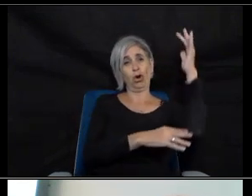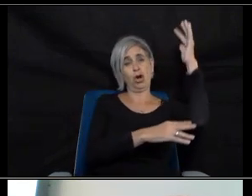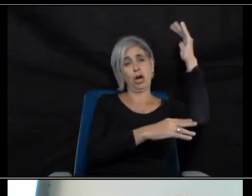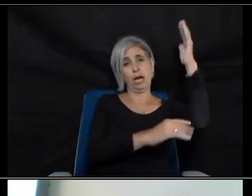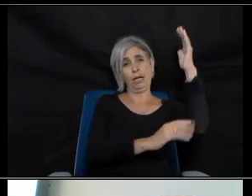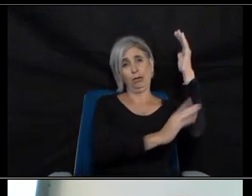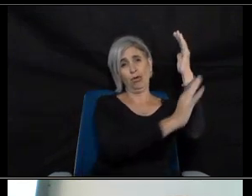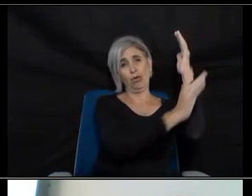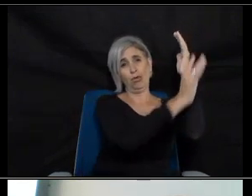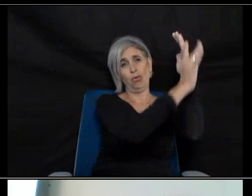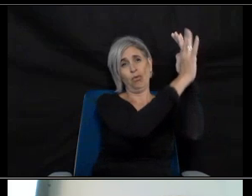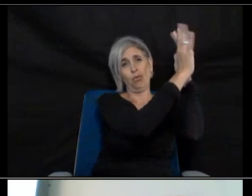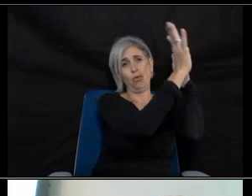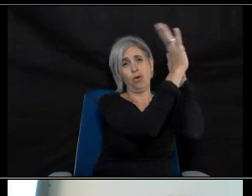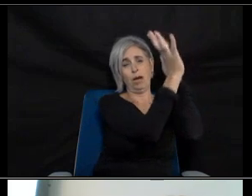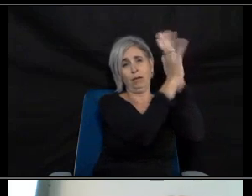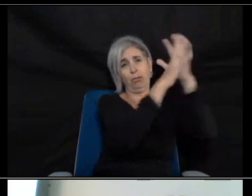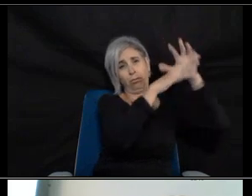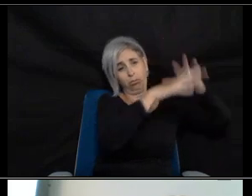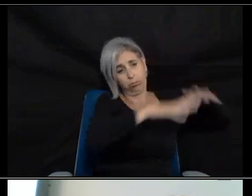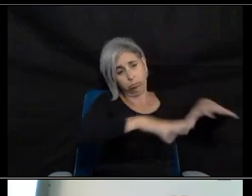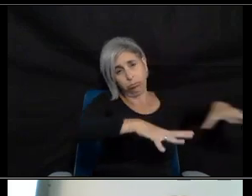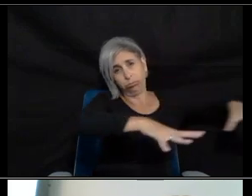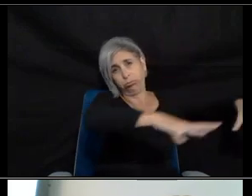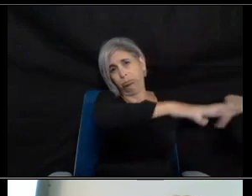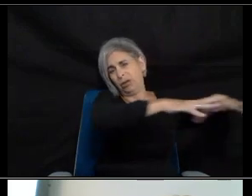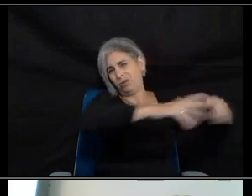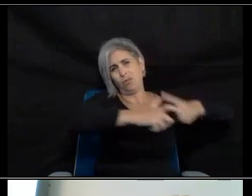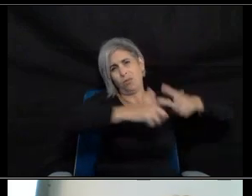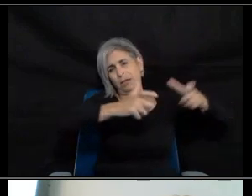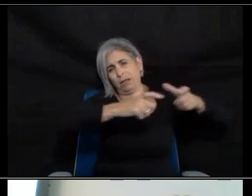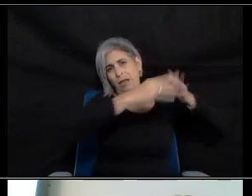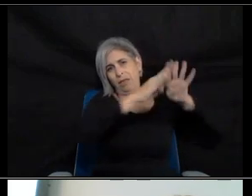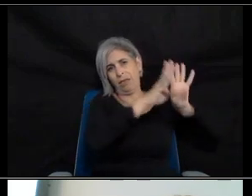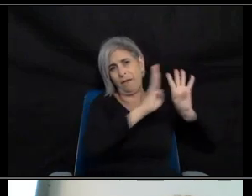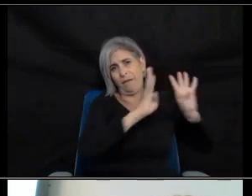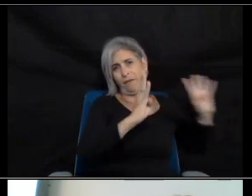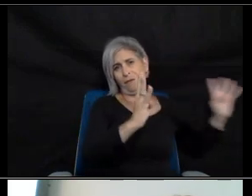overgrown vegetation all along the fence of